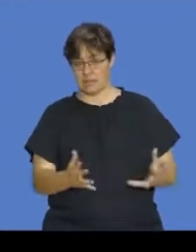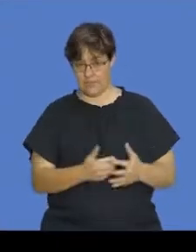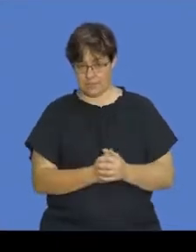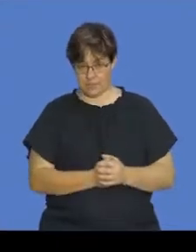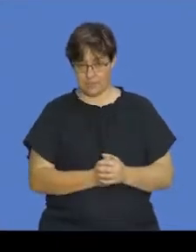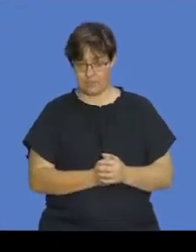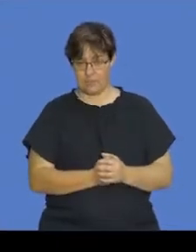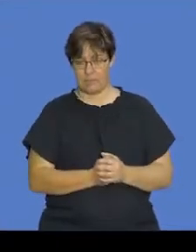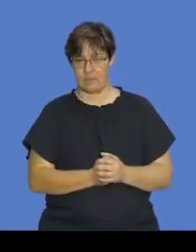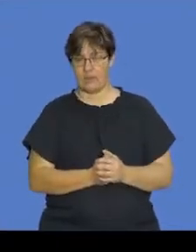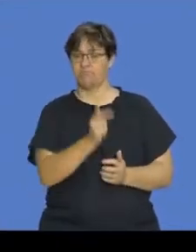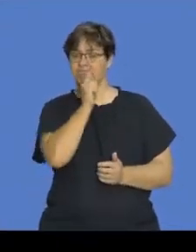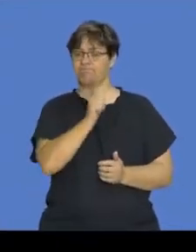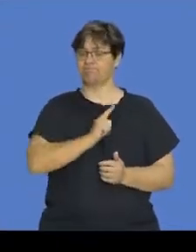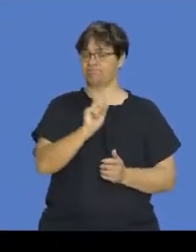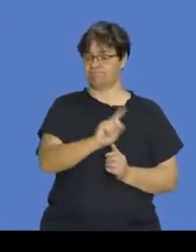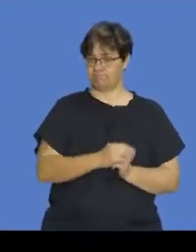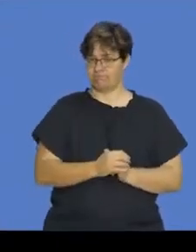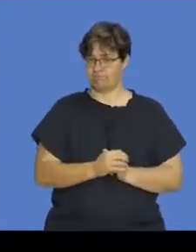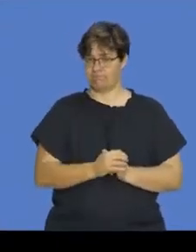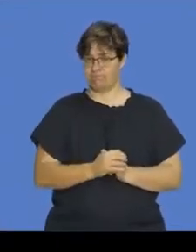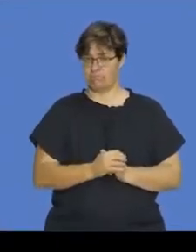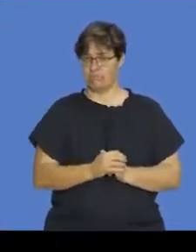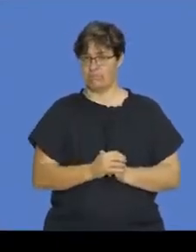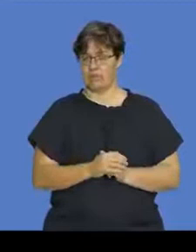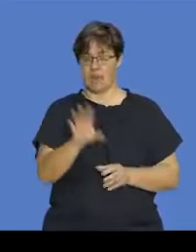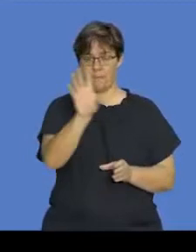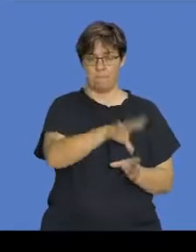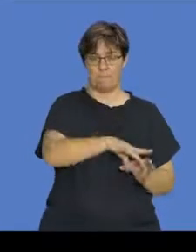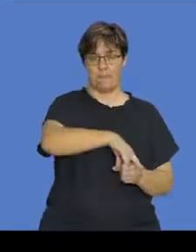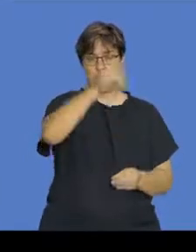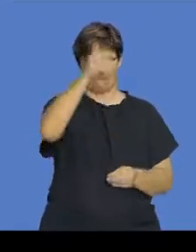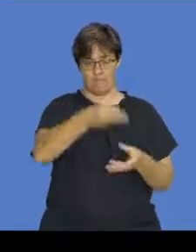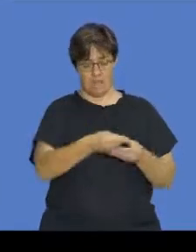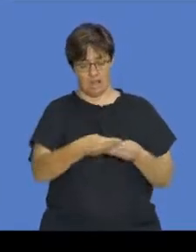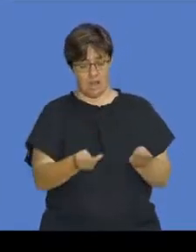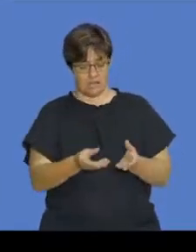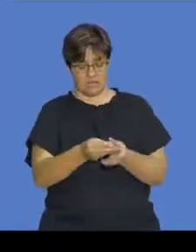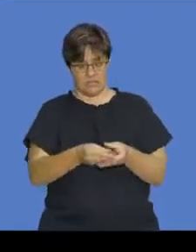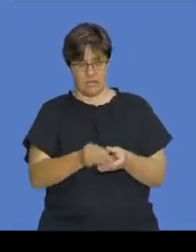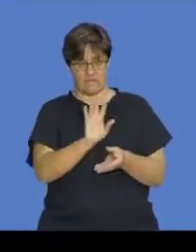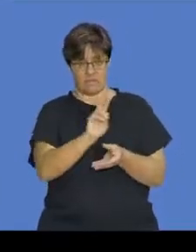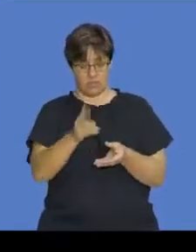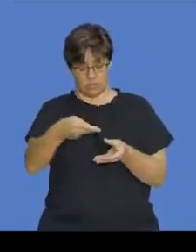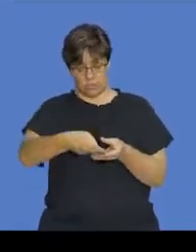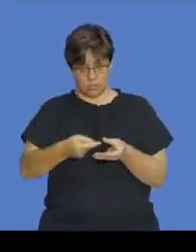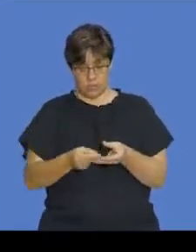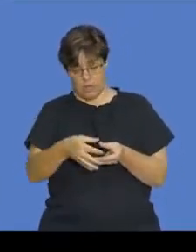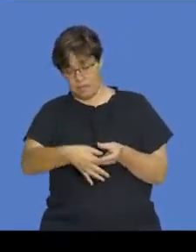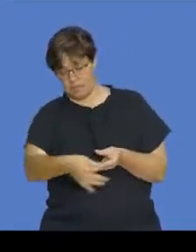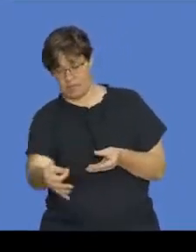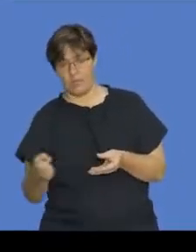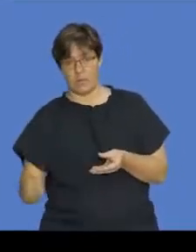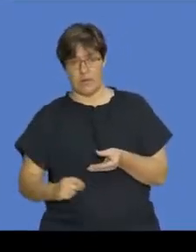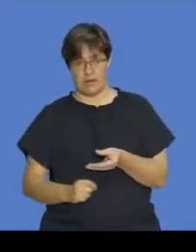So we're told this, that one card is selected from a deck. The deck has 52 cards in it. what